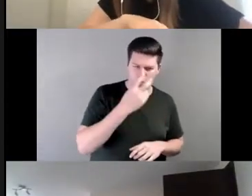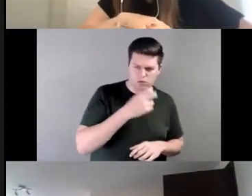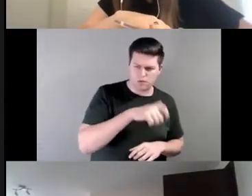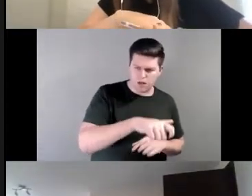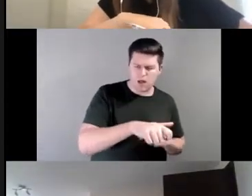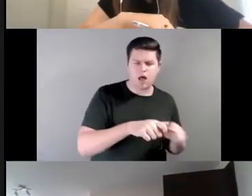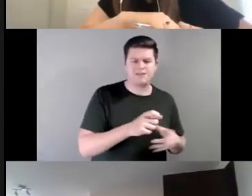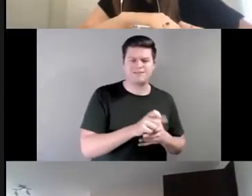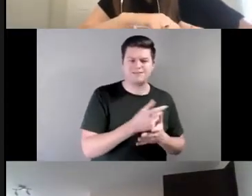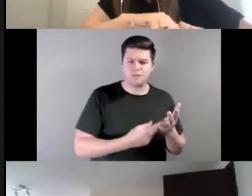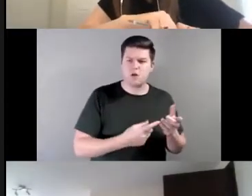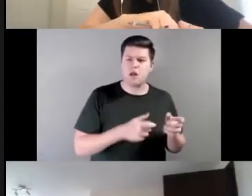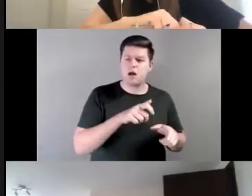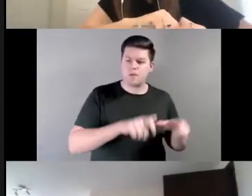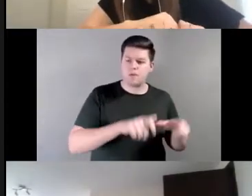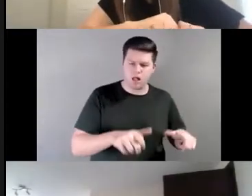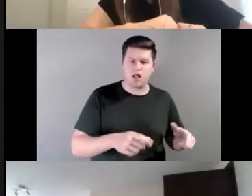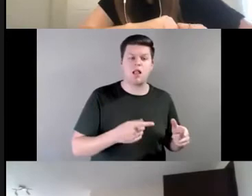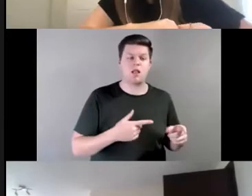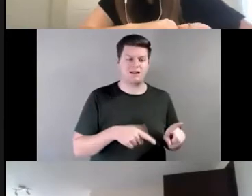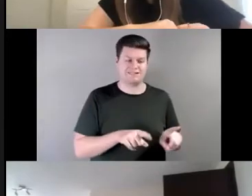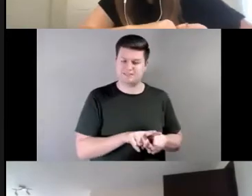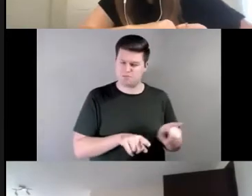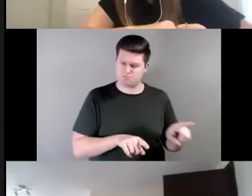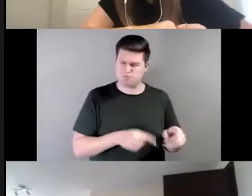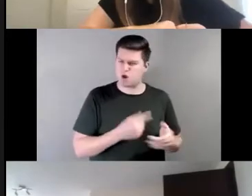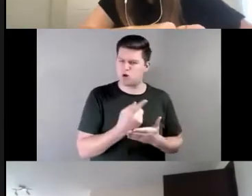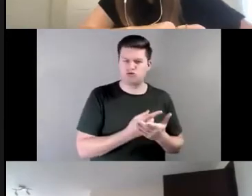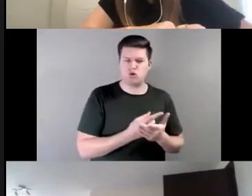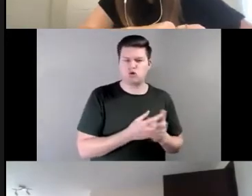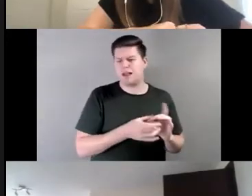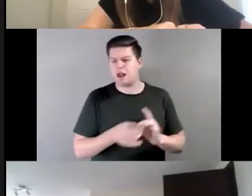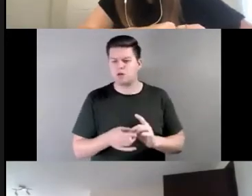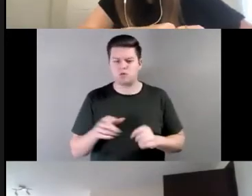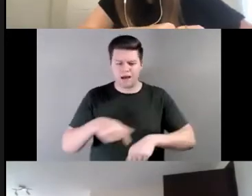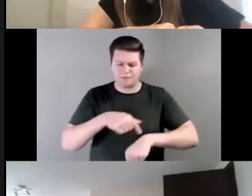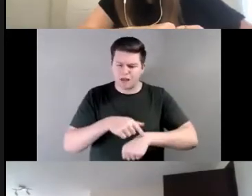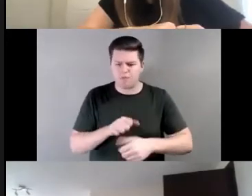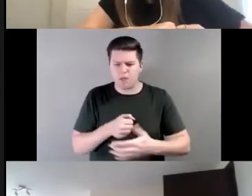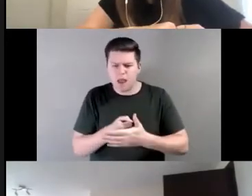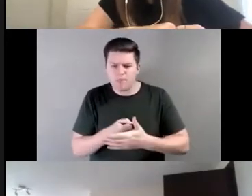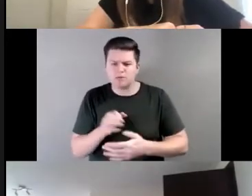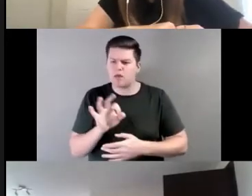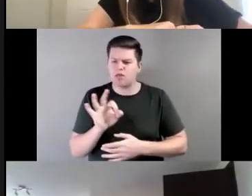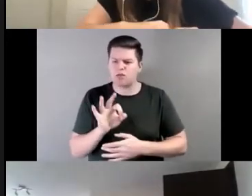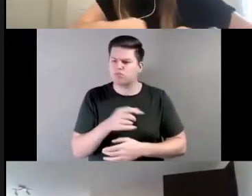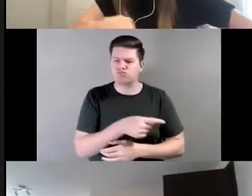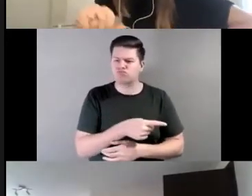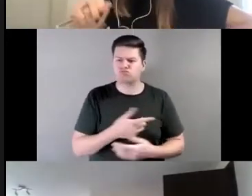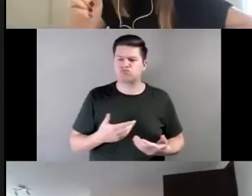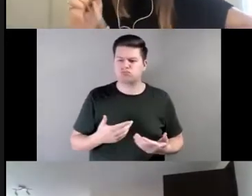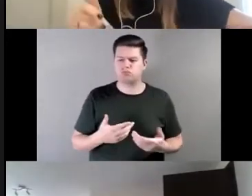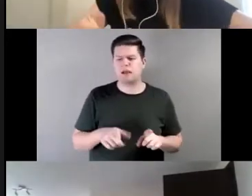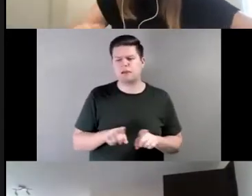restrictions. The only services being excluded would be premium nighttime services or tour